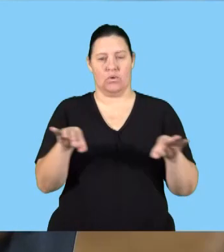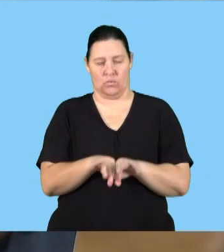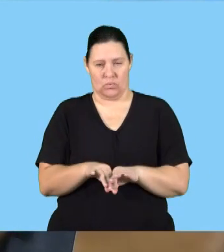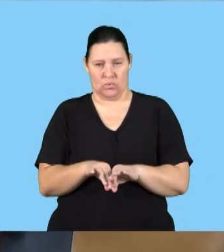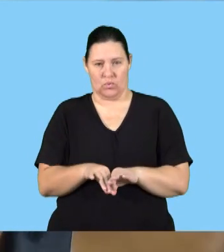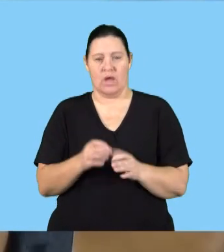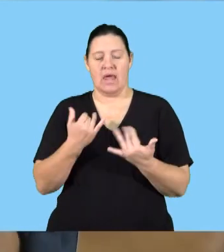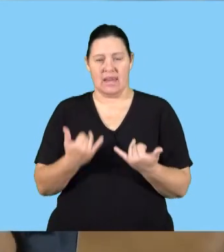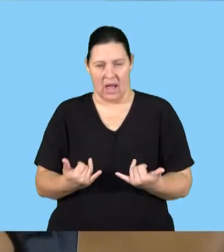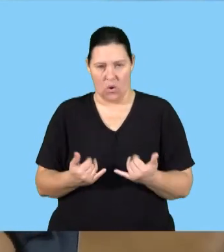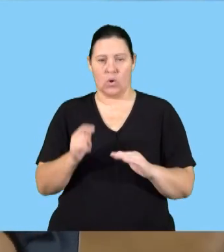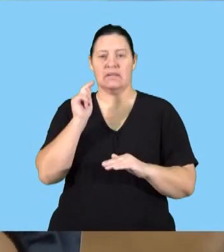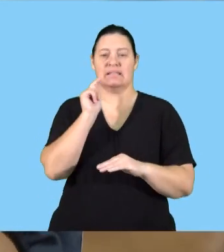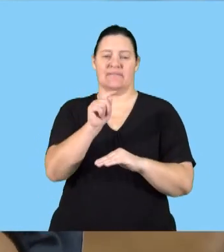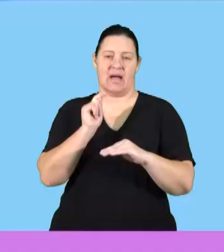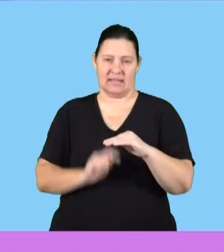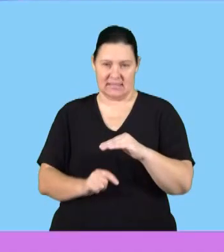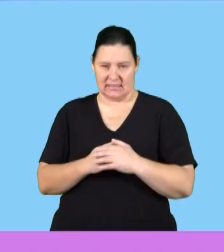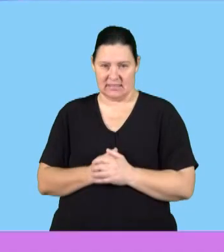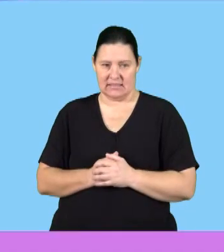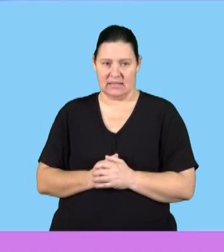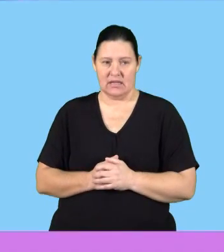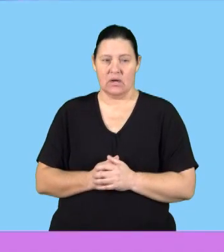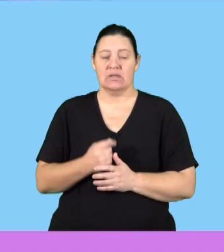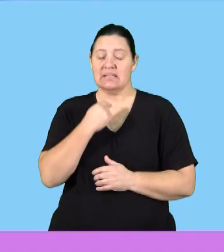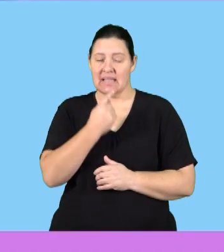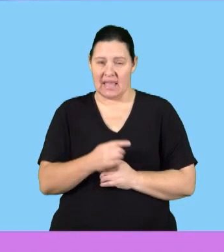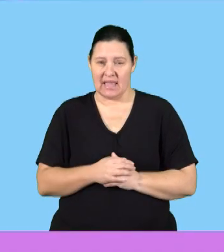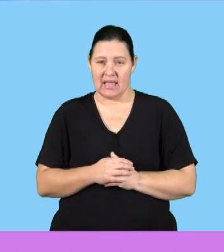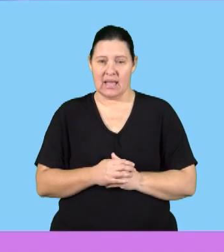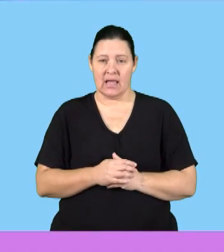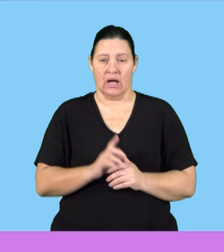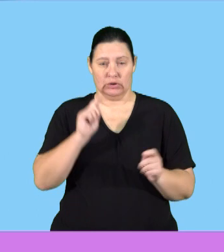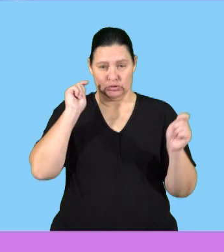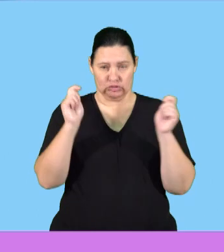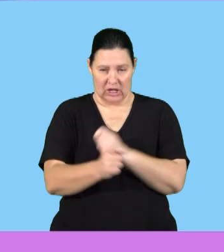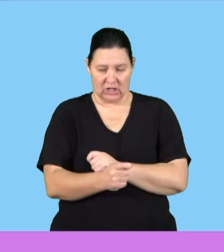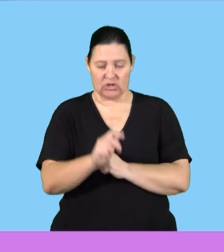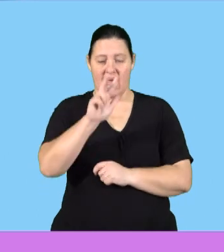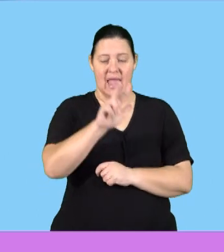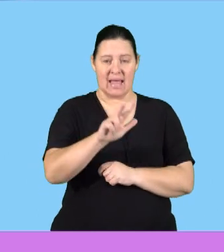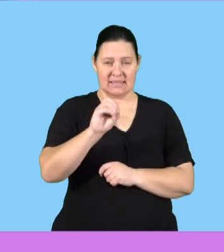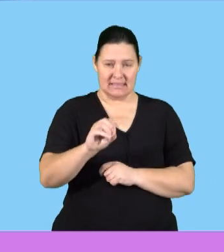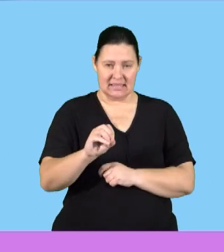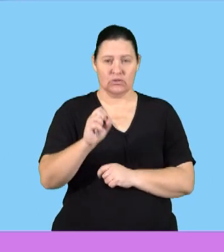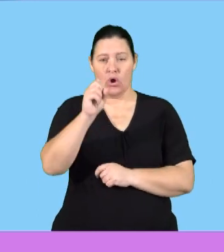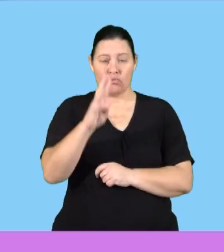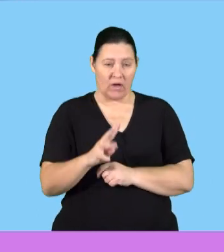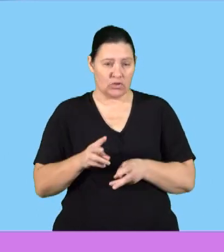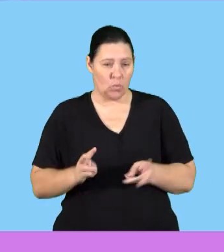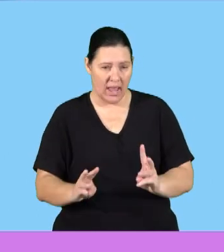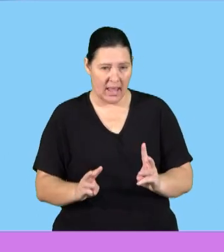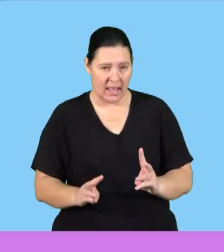value. Then we must divide. Now, remember, we said when you convert this 80%